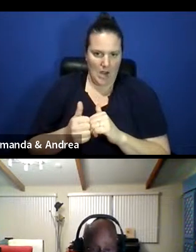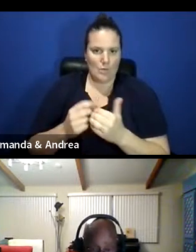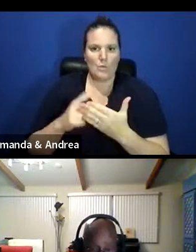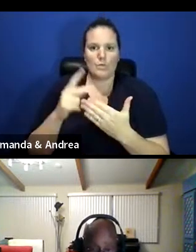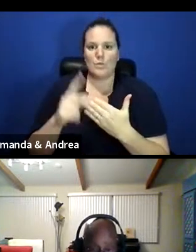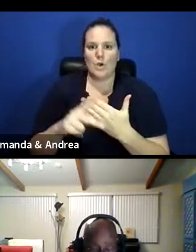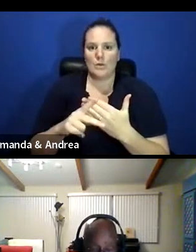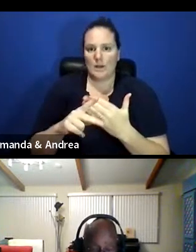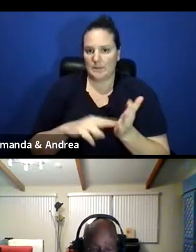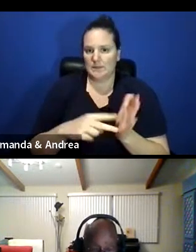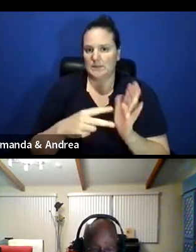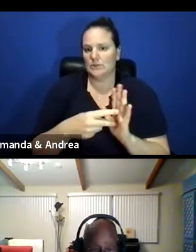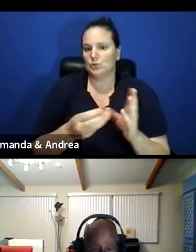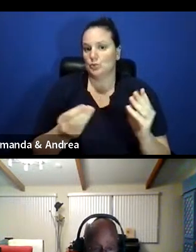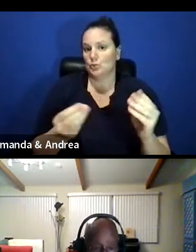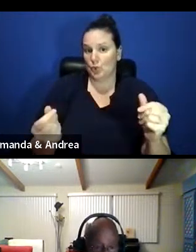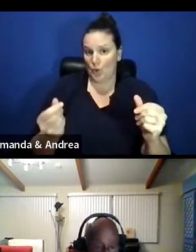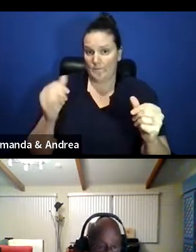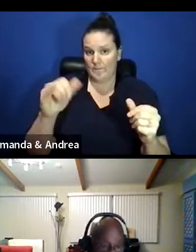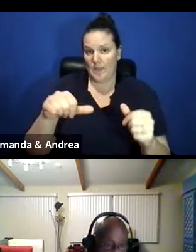program intends to solve that.